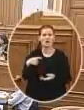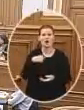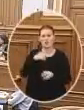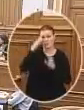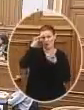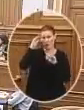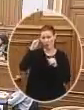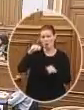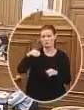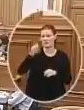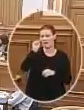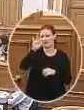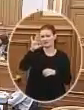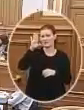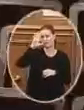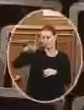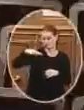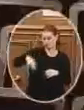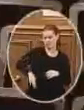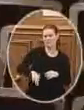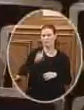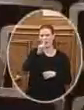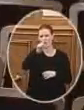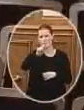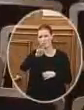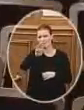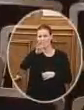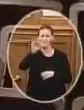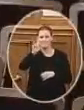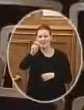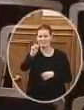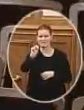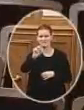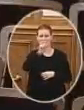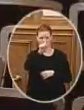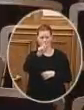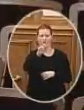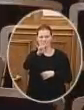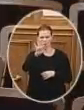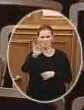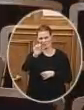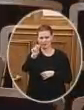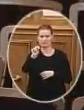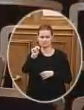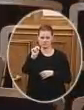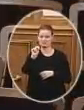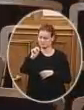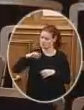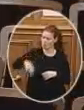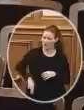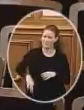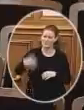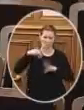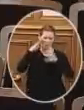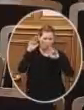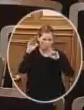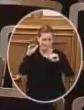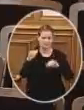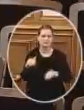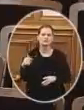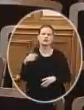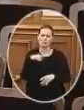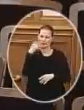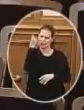billion in different forms of revenue, which is why all of us who realize how hard it is in the economic times we're facing, especially